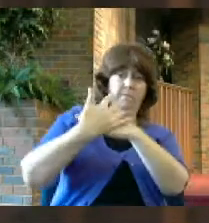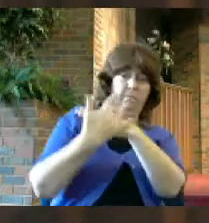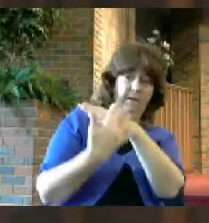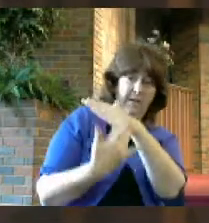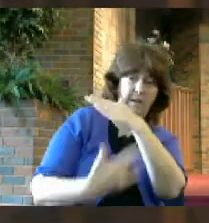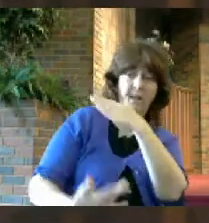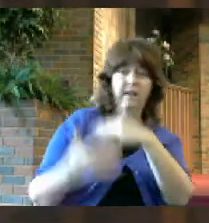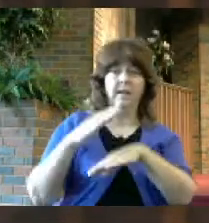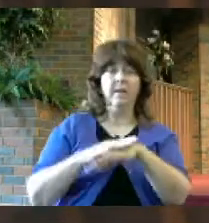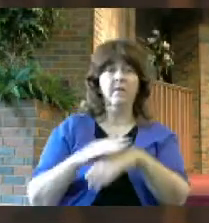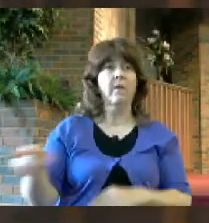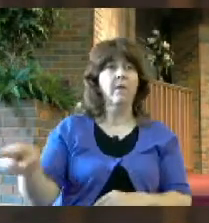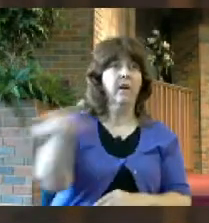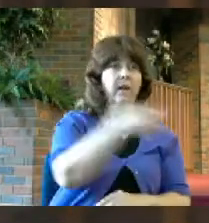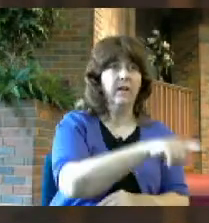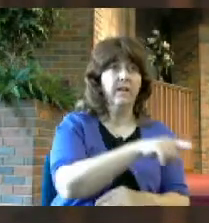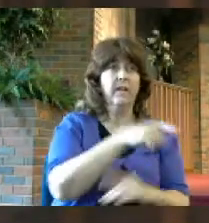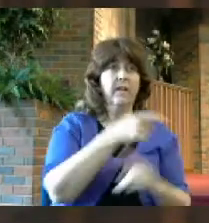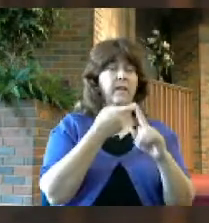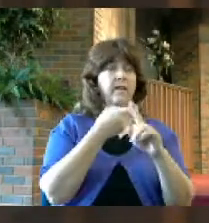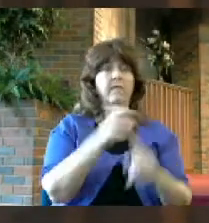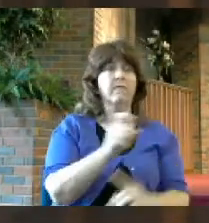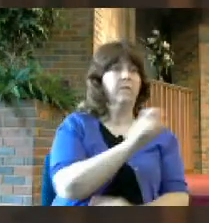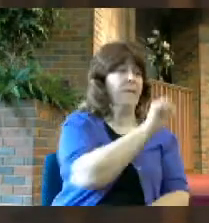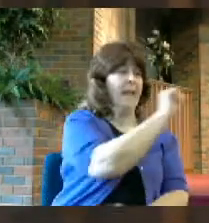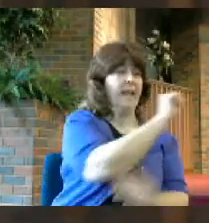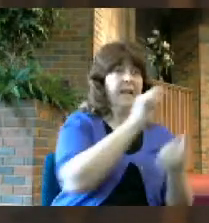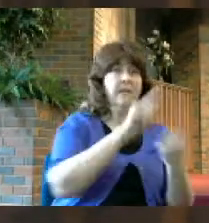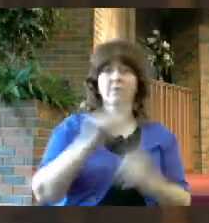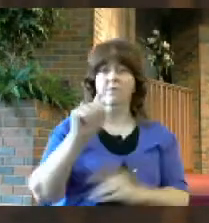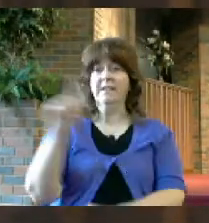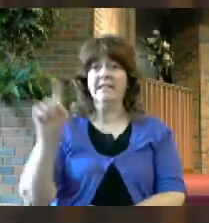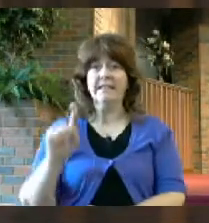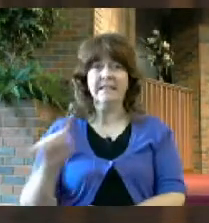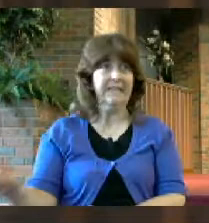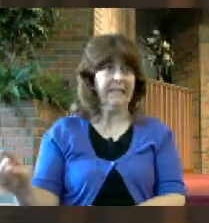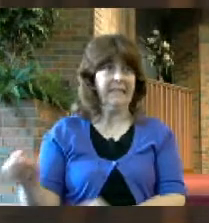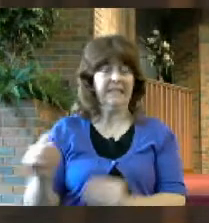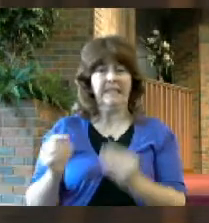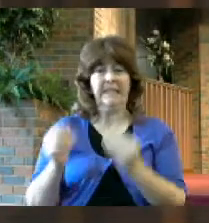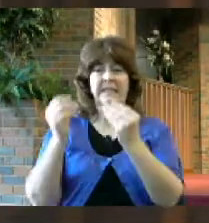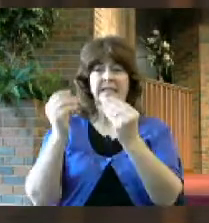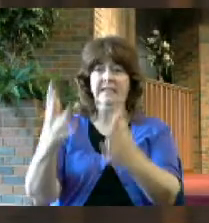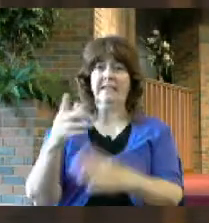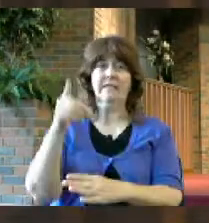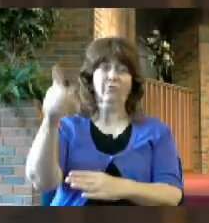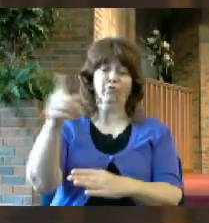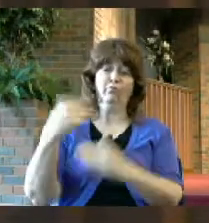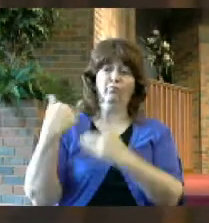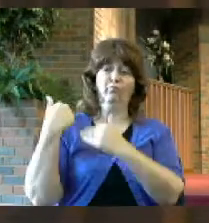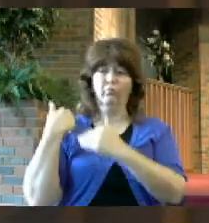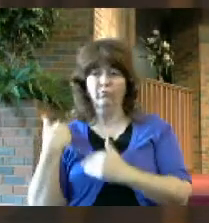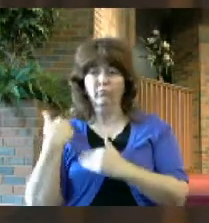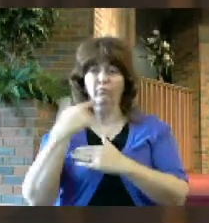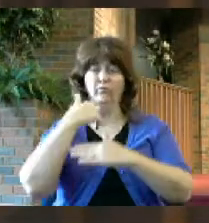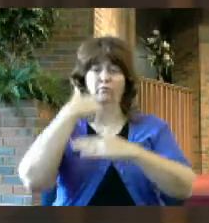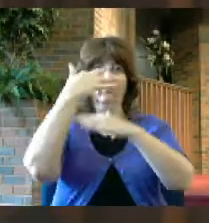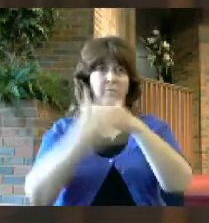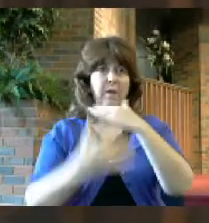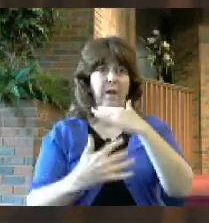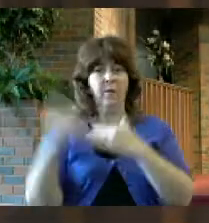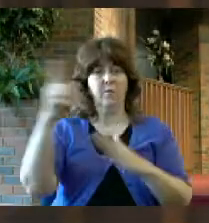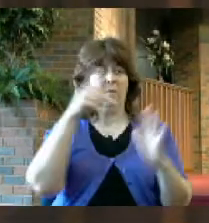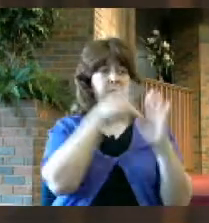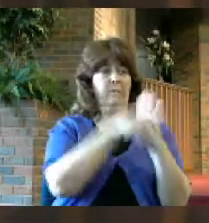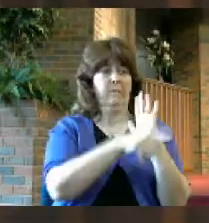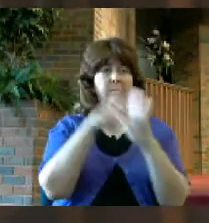blood of Zechariah, son of Berechiah, whom you murdered between the temple